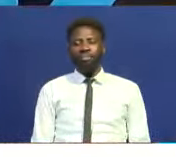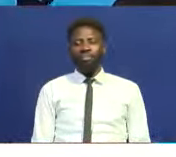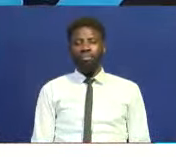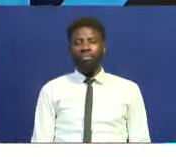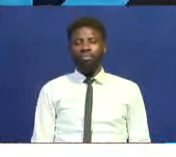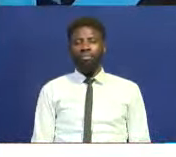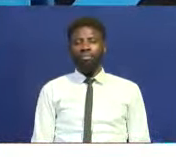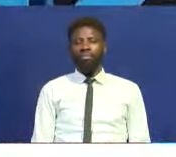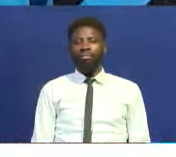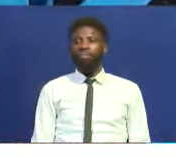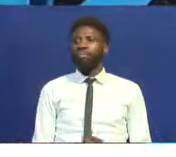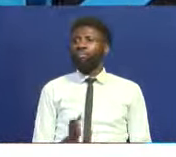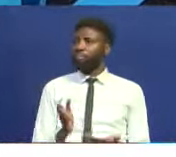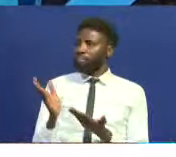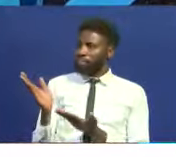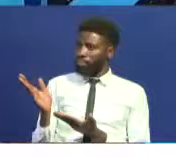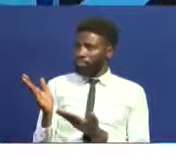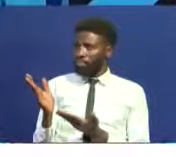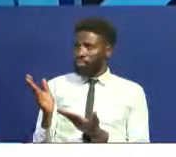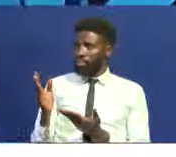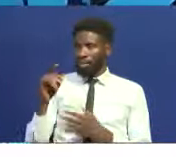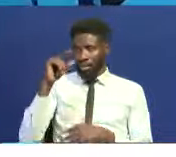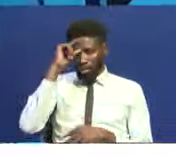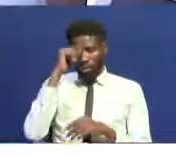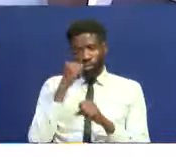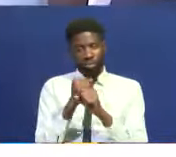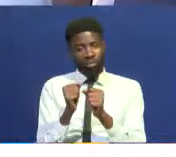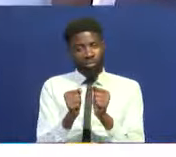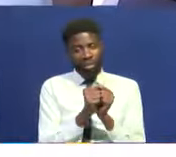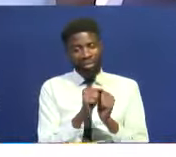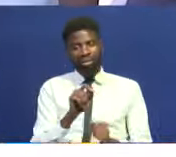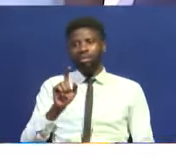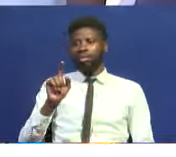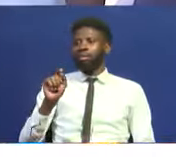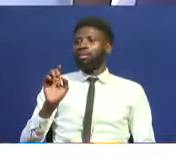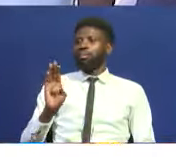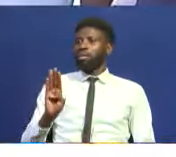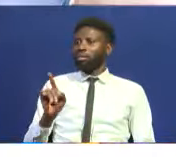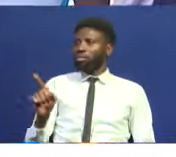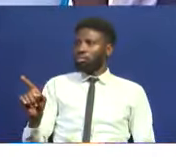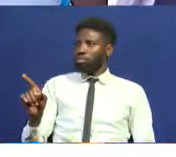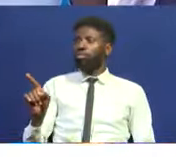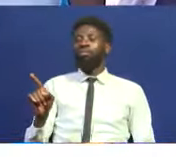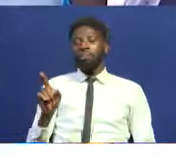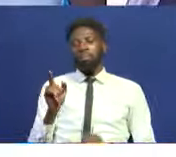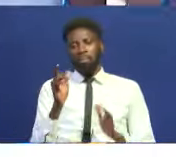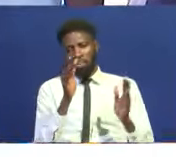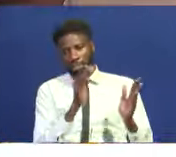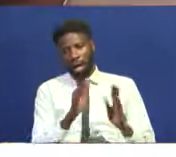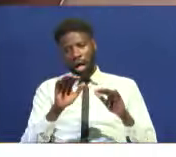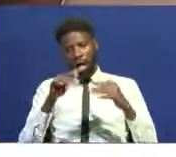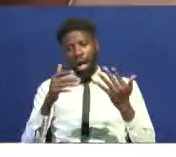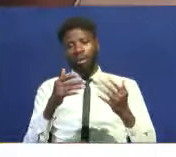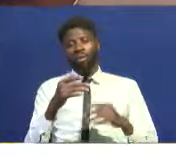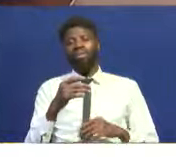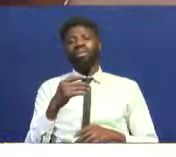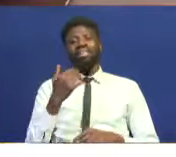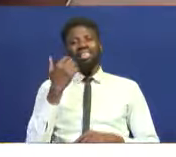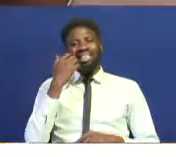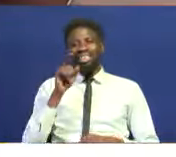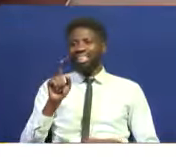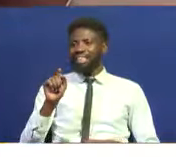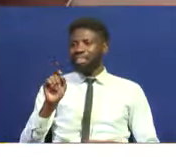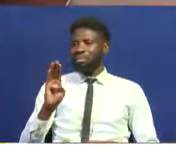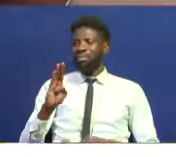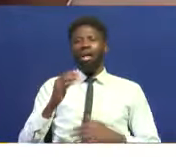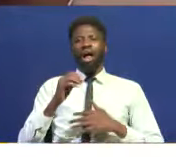Busia, in partnership with the TB implementation framework agreement, has scaled up measures to mitigate the spread of TB among cross-border traders and travelers